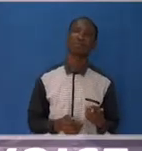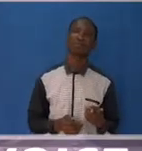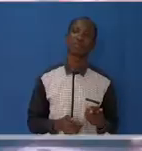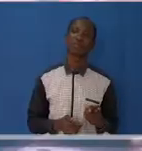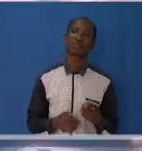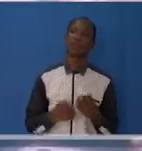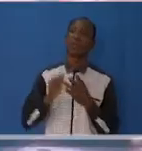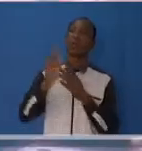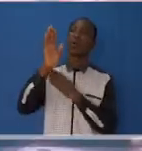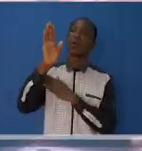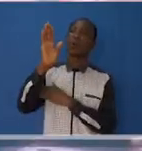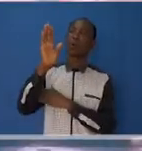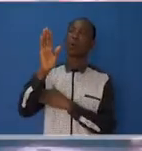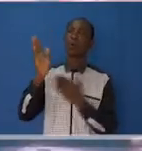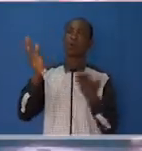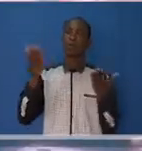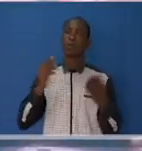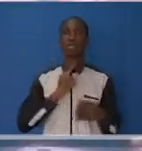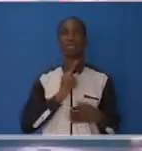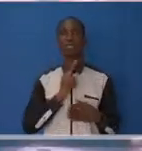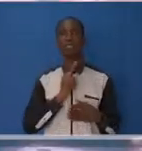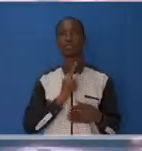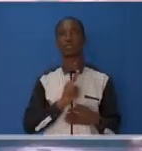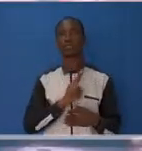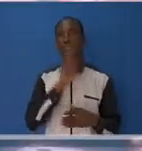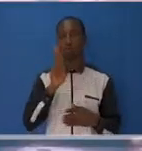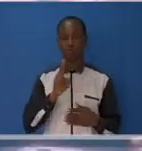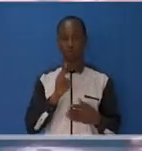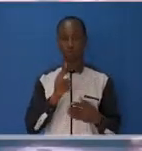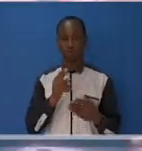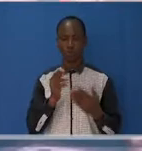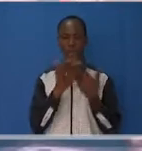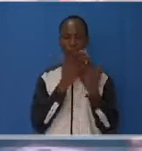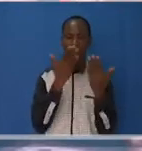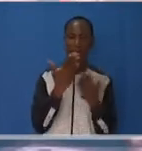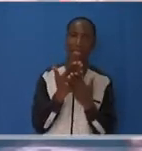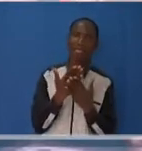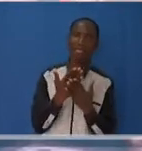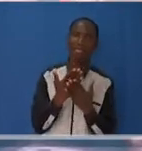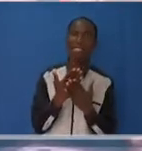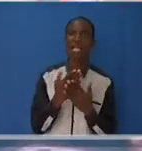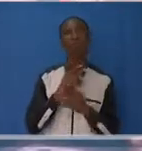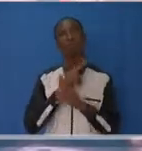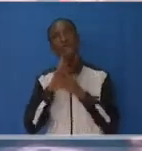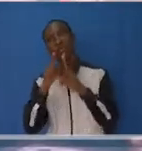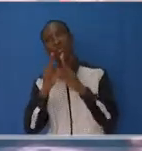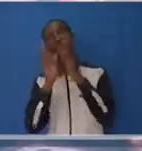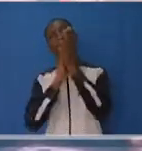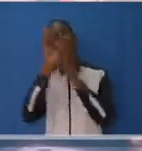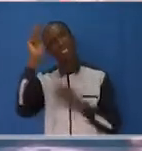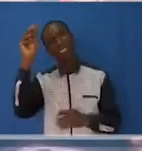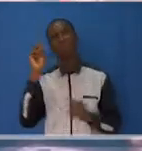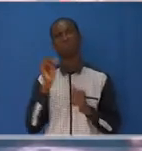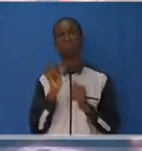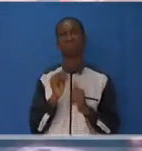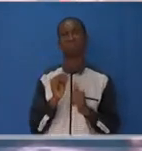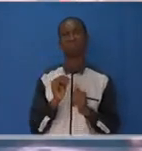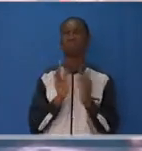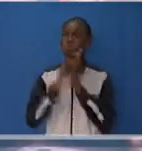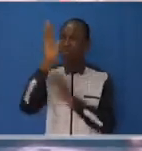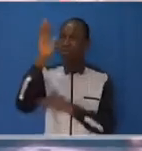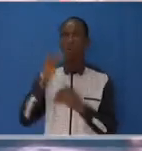give the fruit of our lips to offer praise to God. Or see, I'm fire no fafa. Ene yin yang